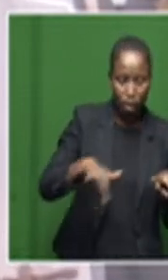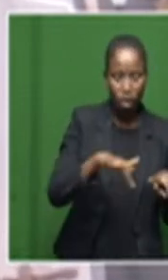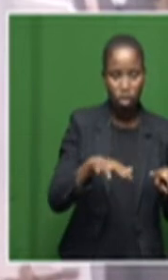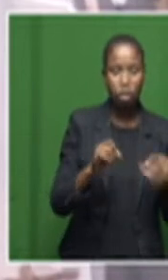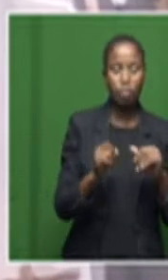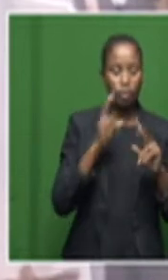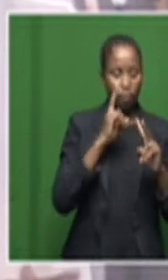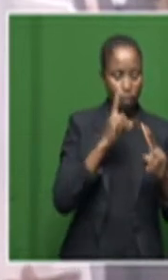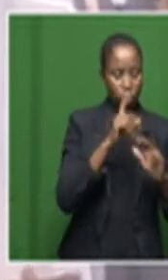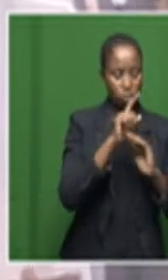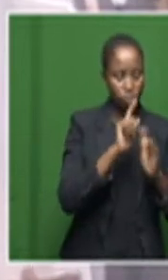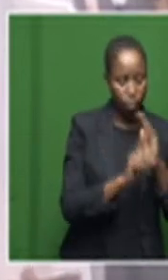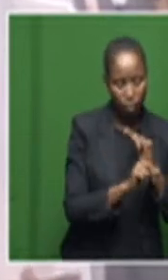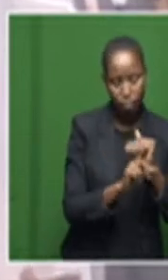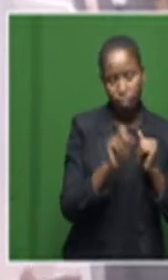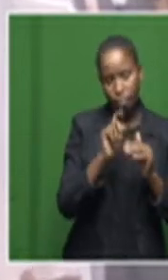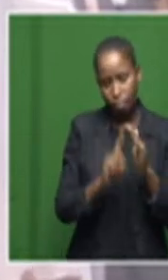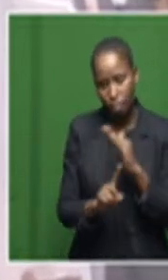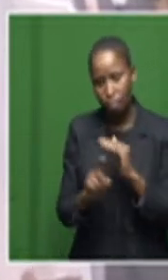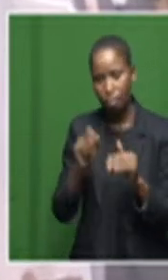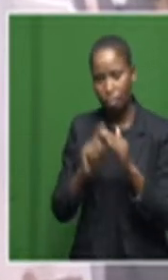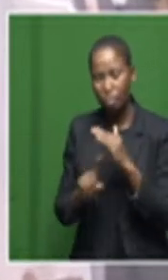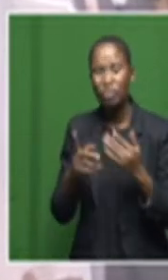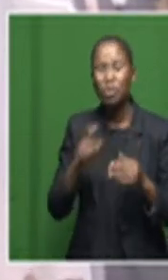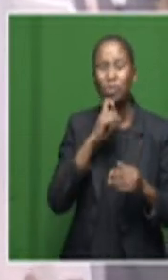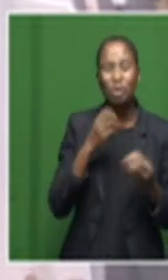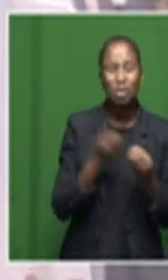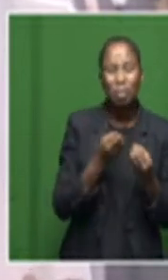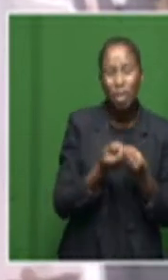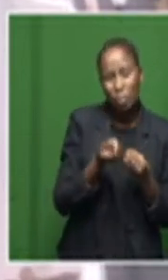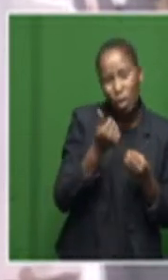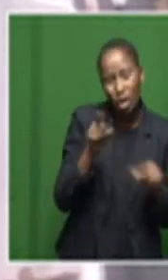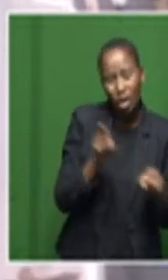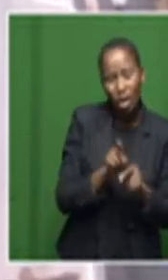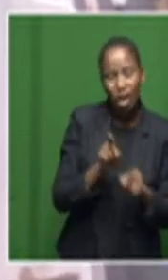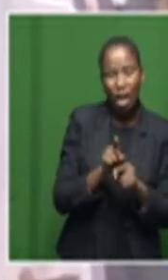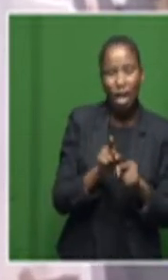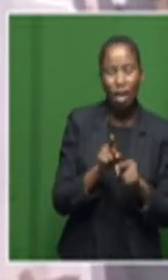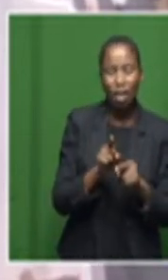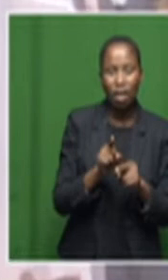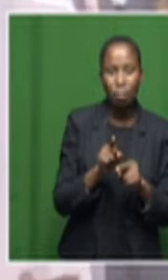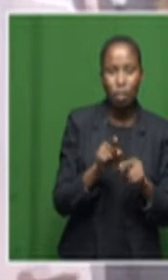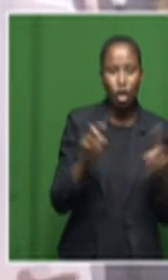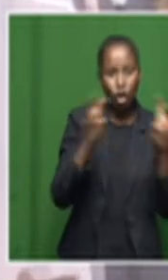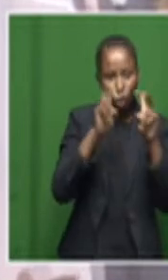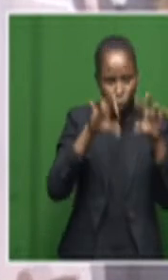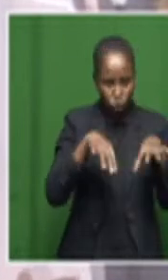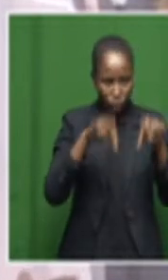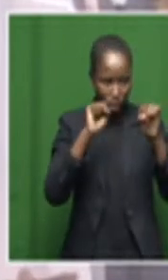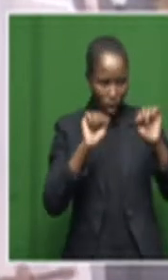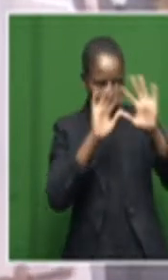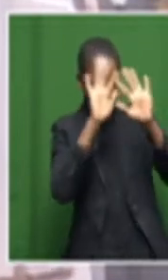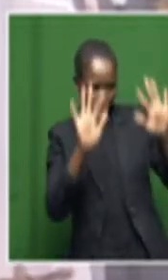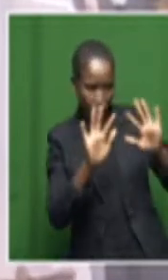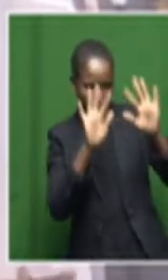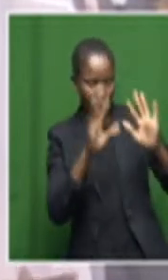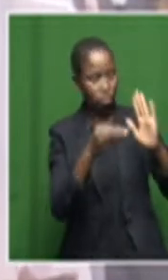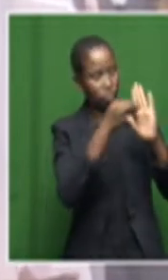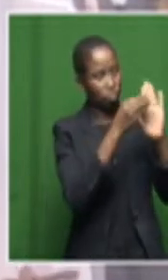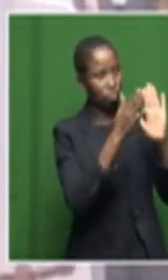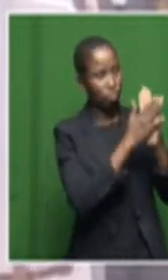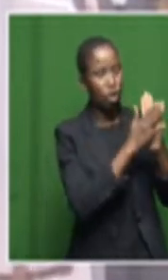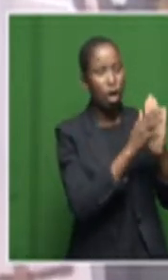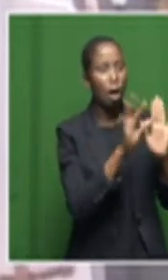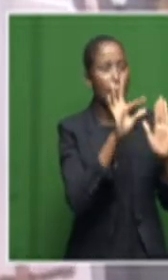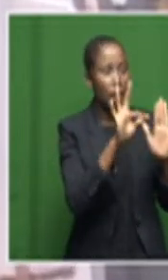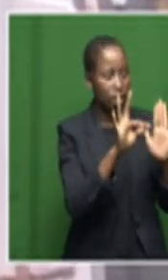used something similar to the load shedding, with color coding and being very clear on which Tuesday, on which